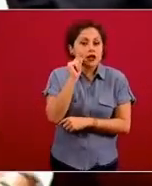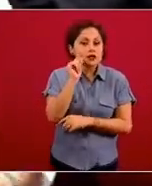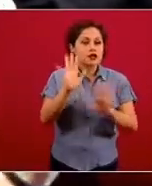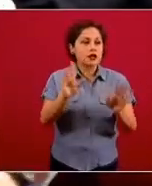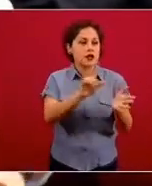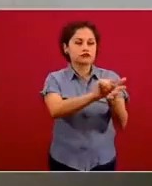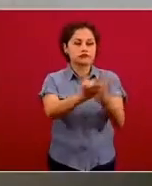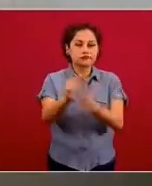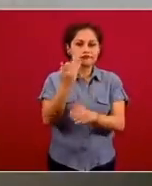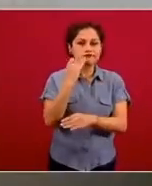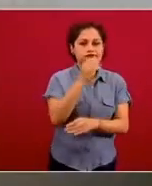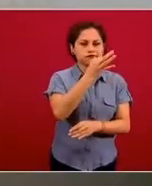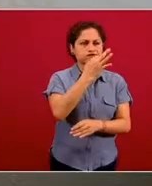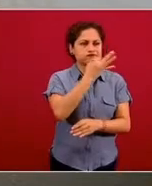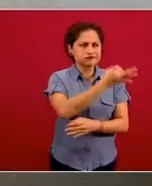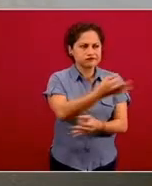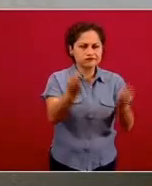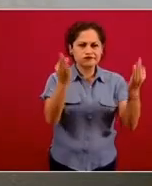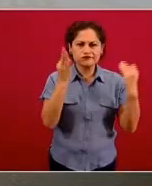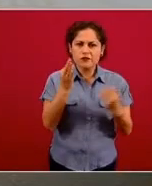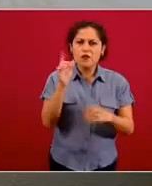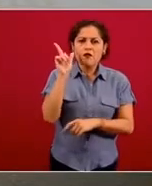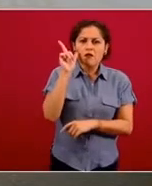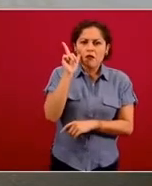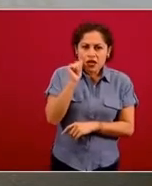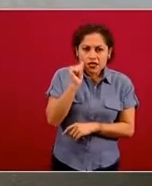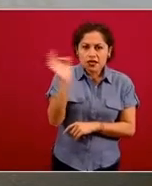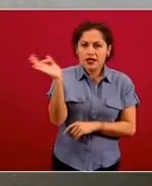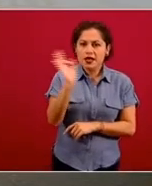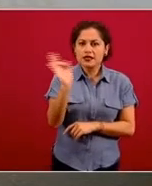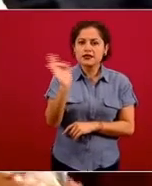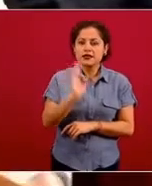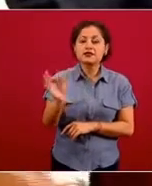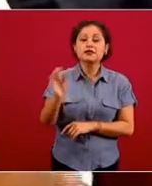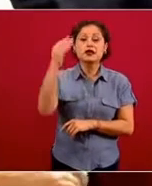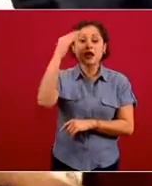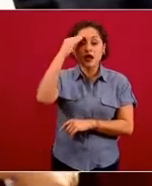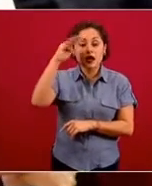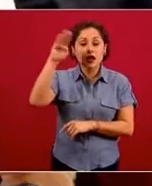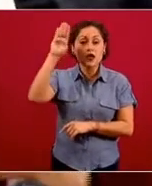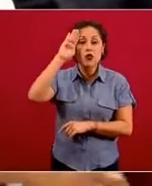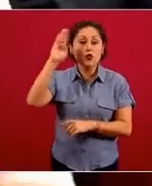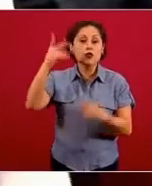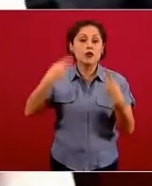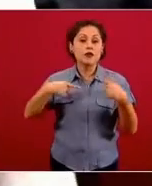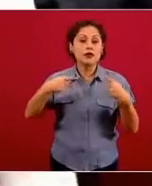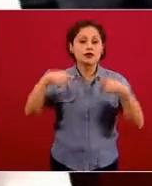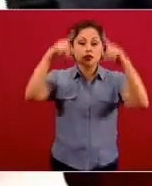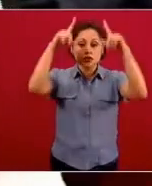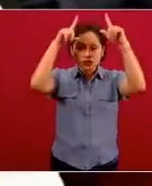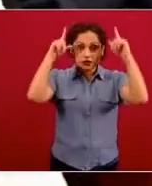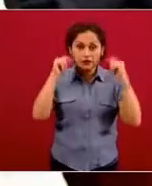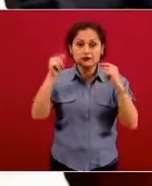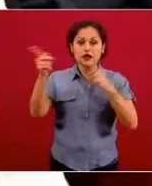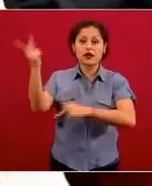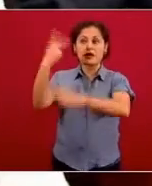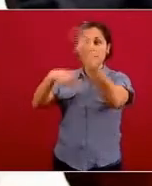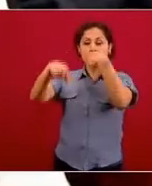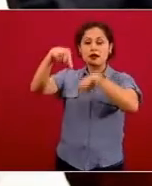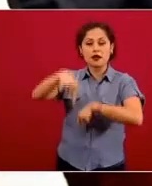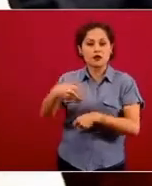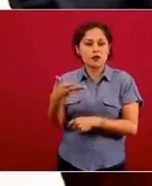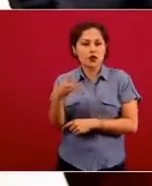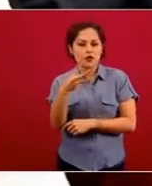is, if you can confirm or not confirm the information that about 300 nurses